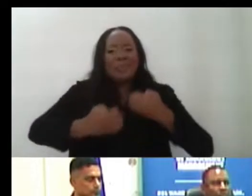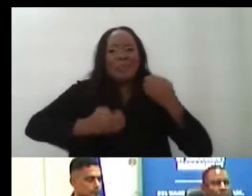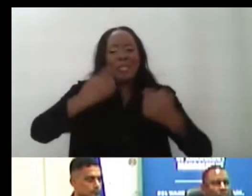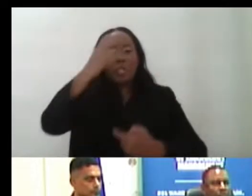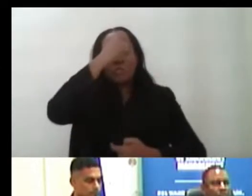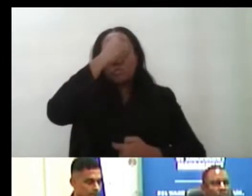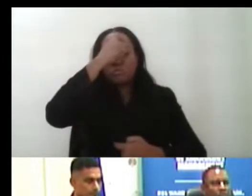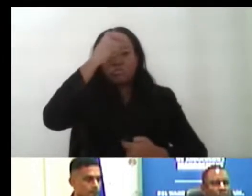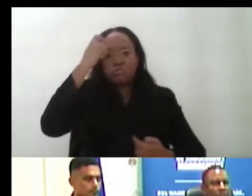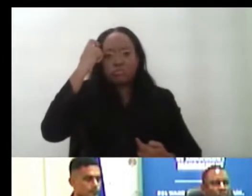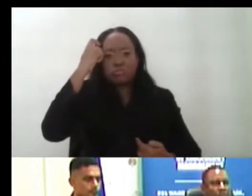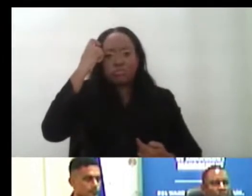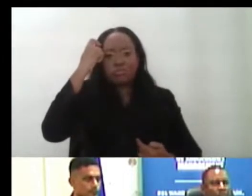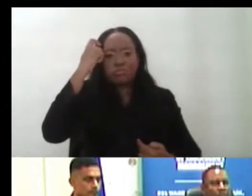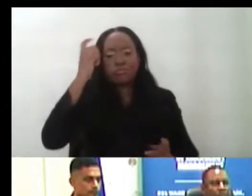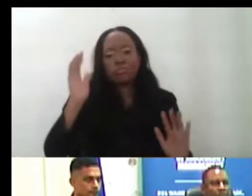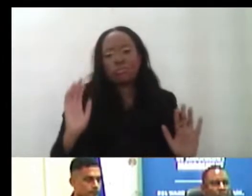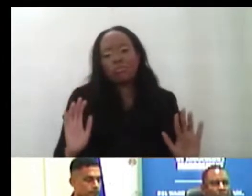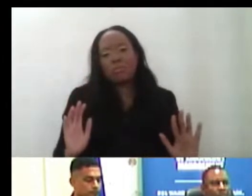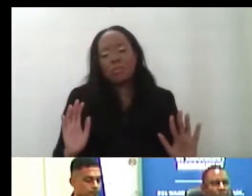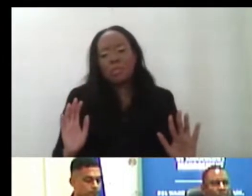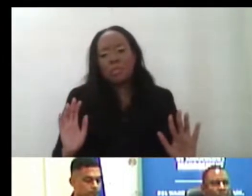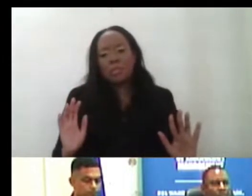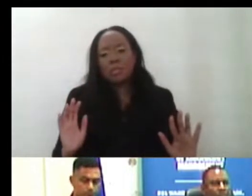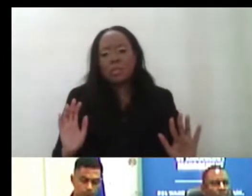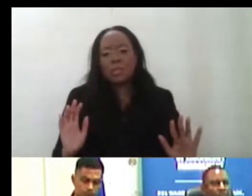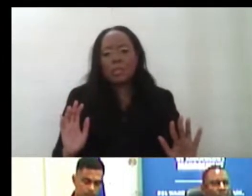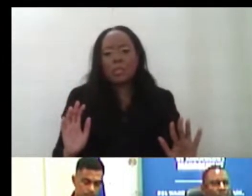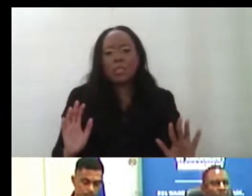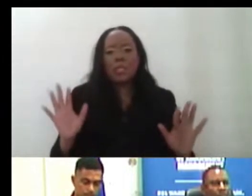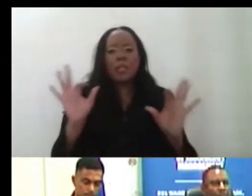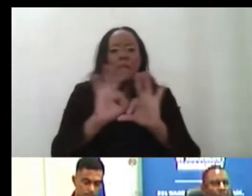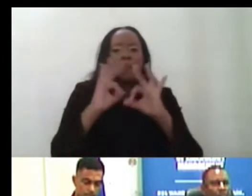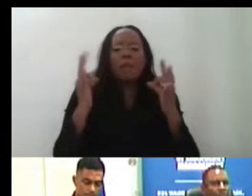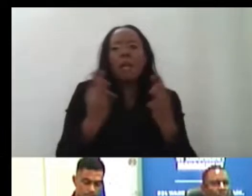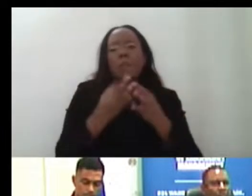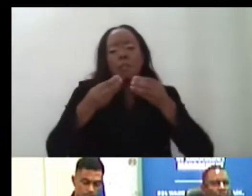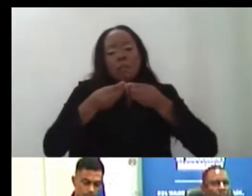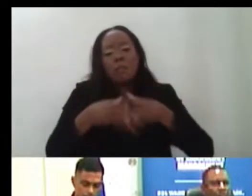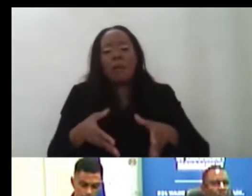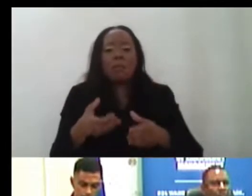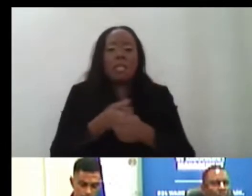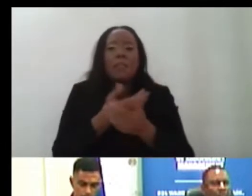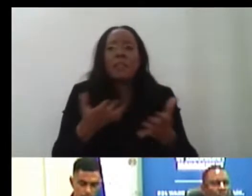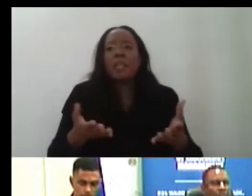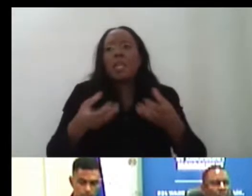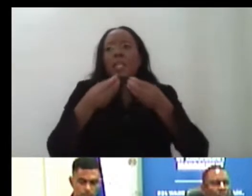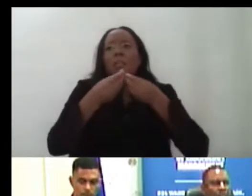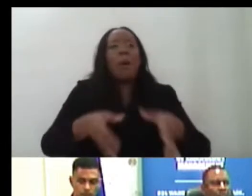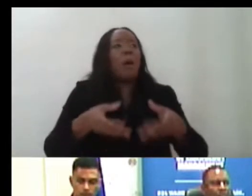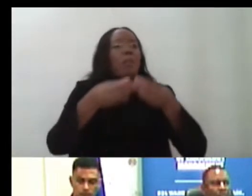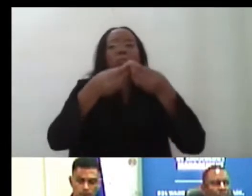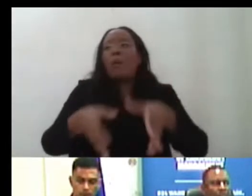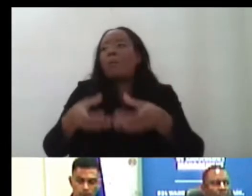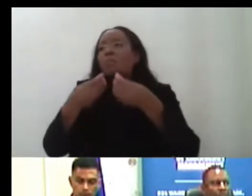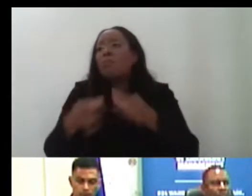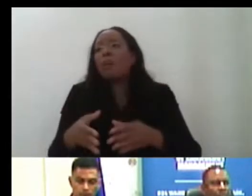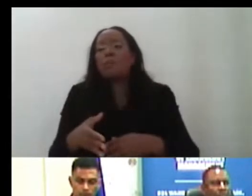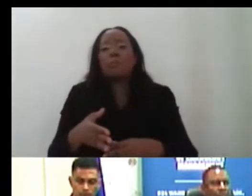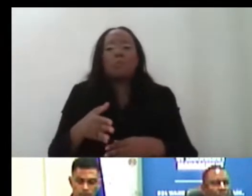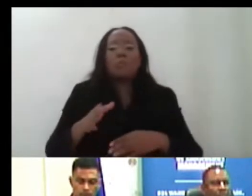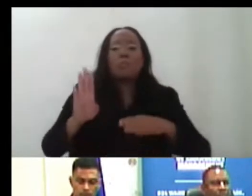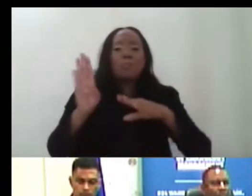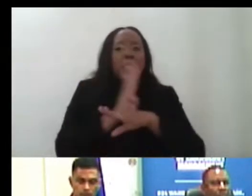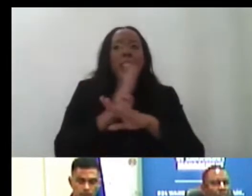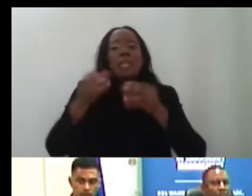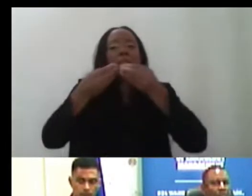communities. We've heard the stories from families who've lost everything in a matter of hours to small businesses whose